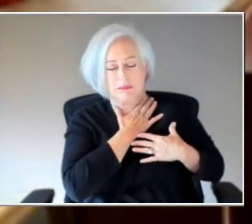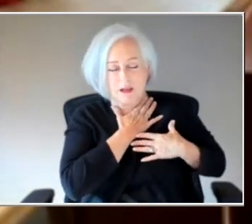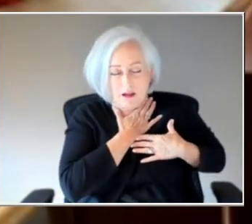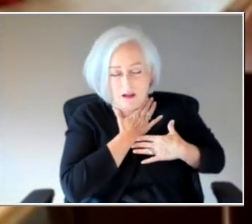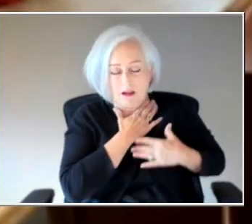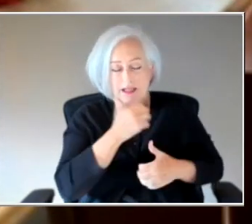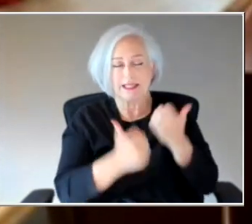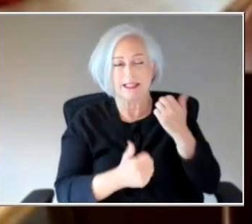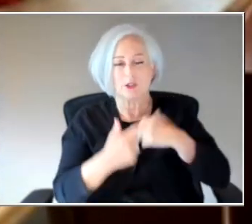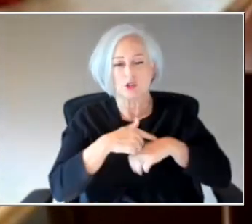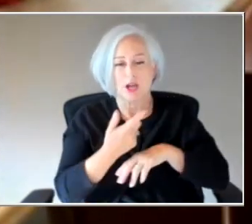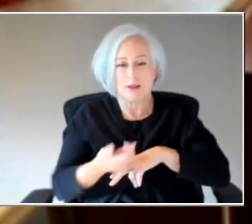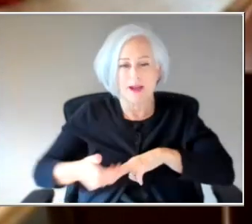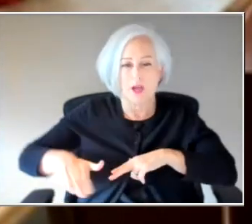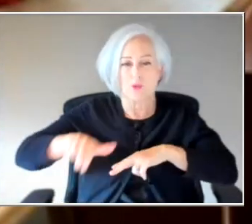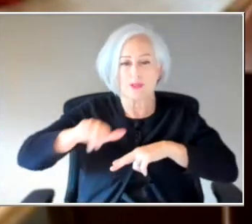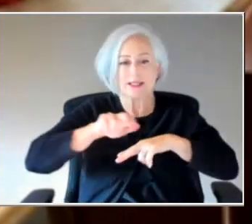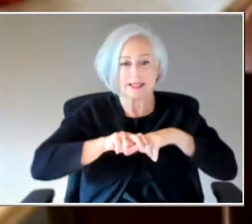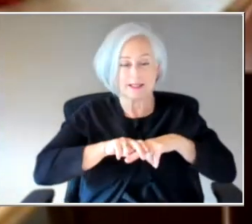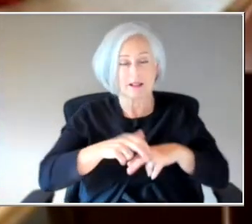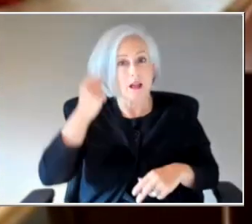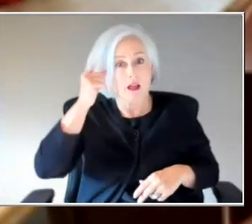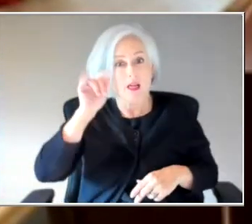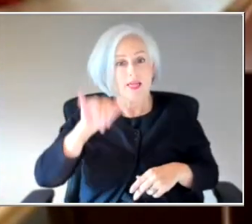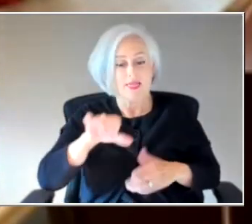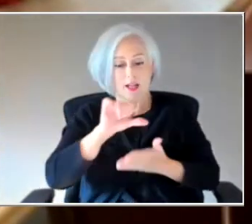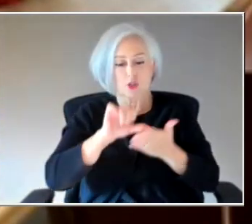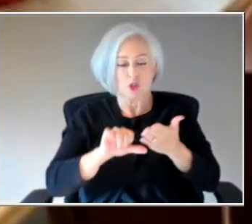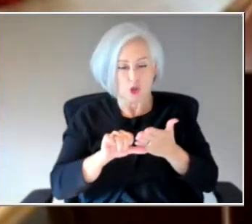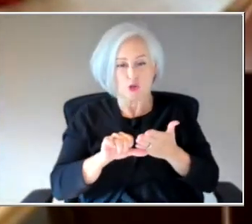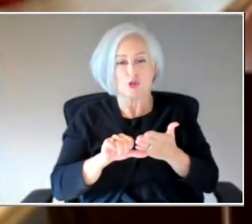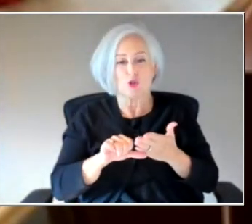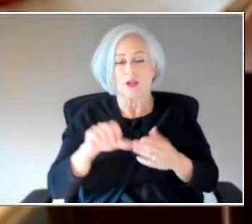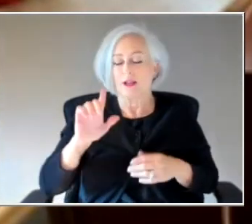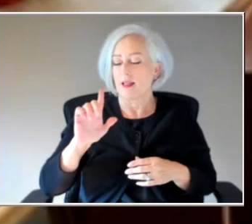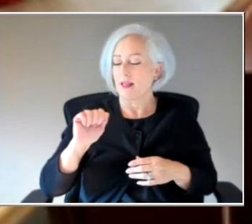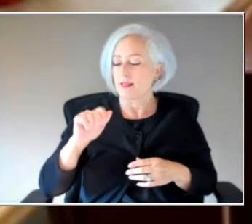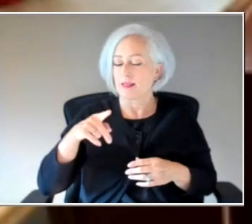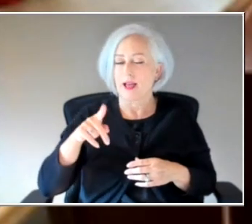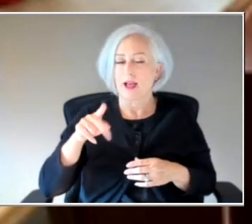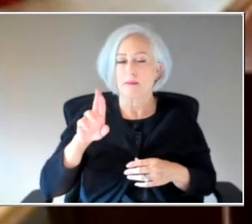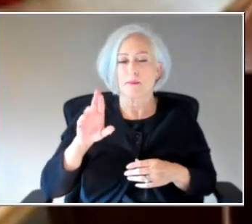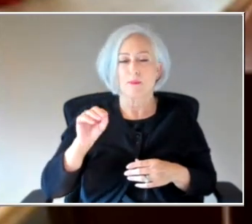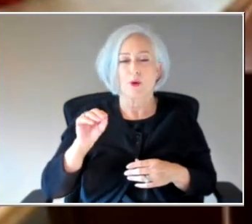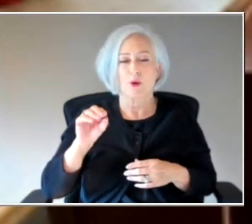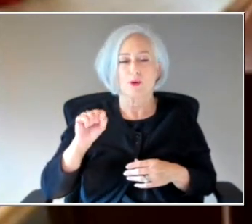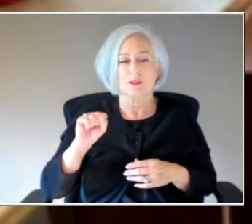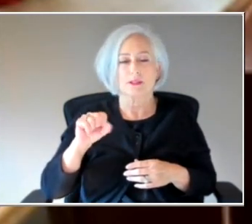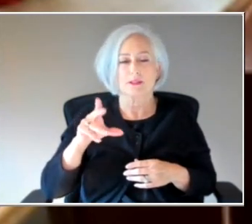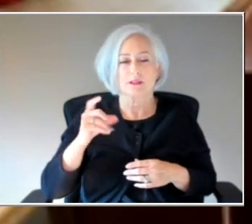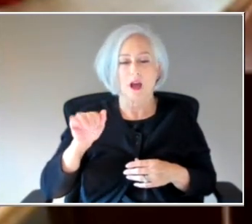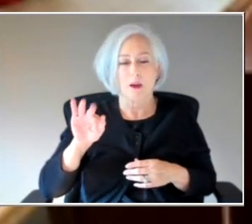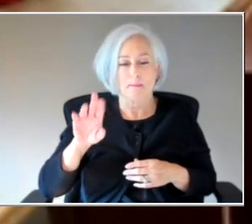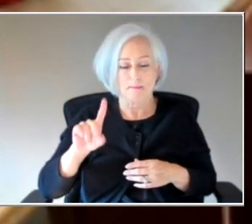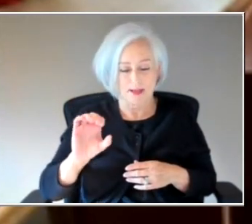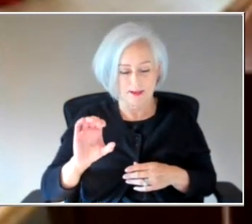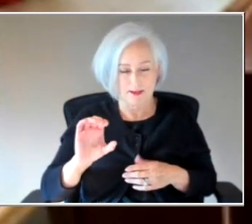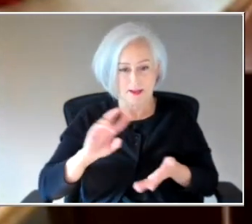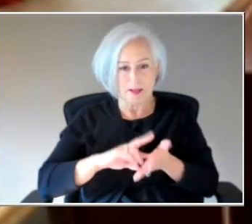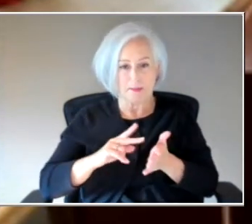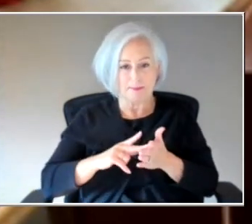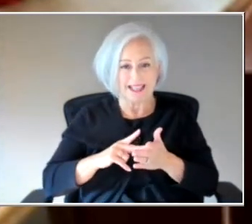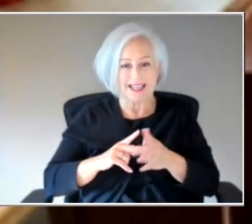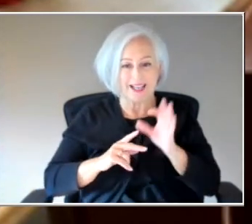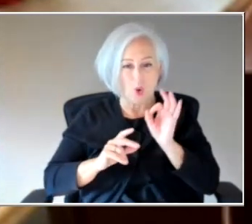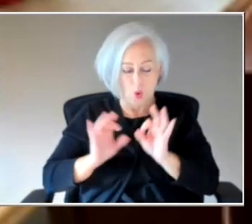up. So it's a laparoscopic surgery. And I'm sure Dr. Hendrickson can speak a lot on this. And they kind of have to blow you up with the